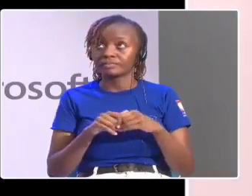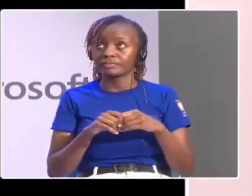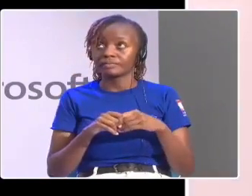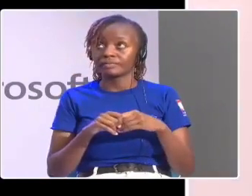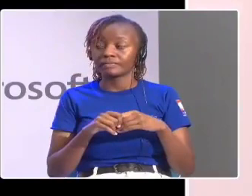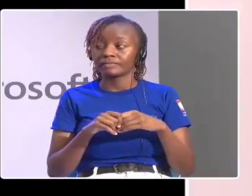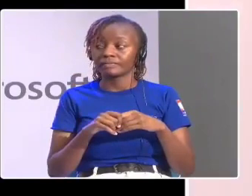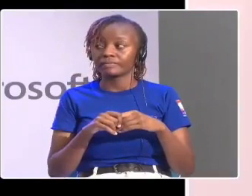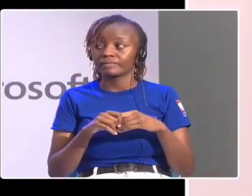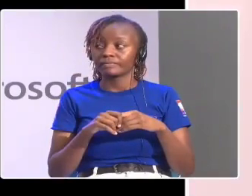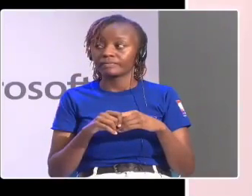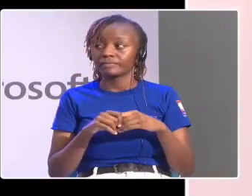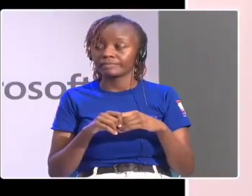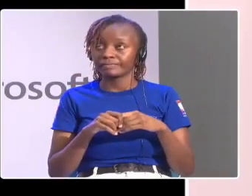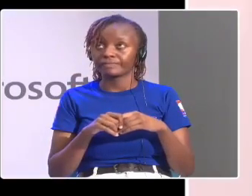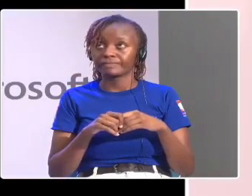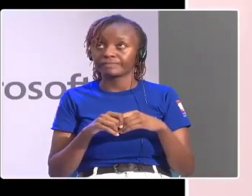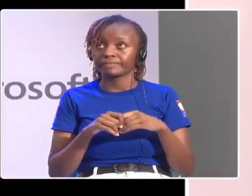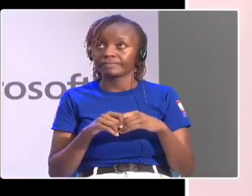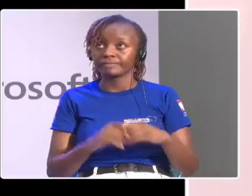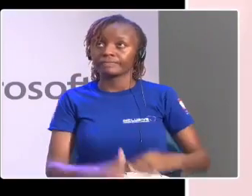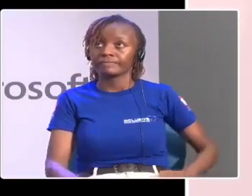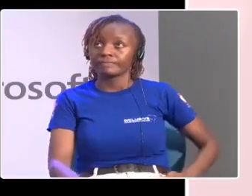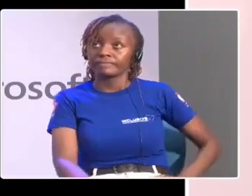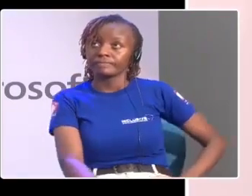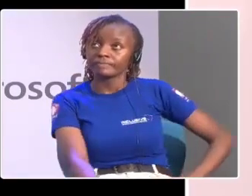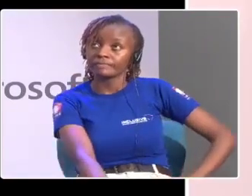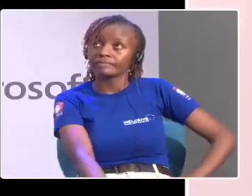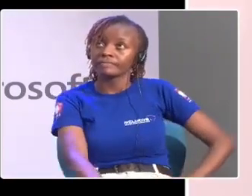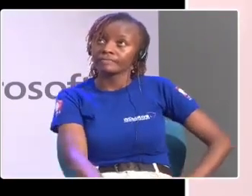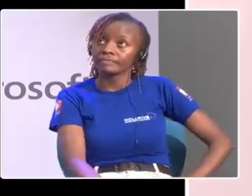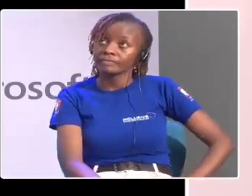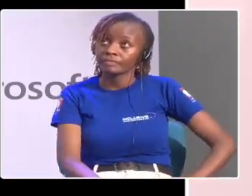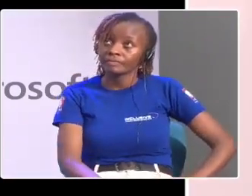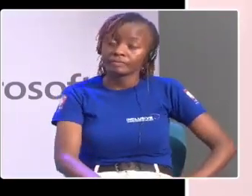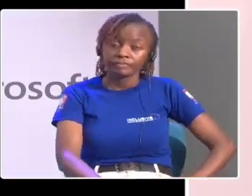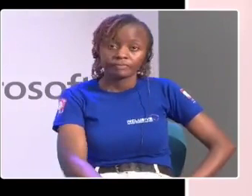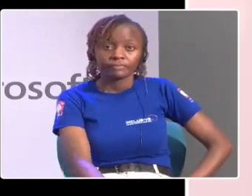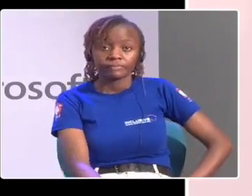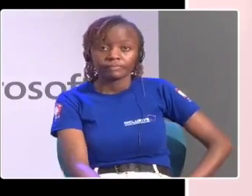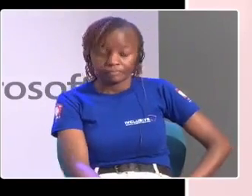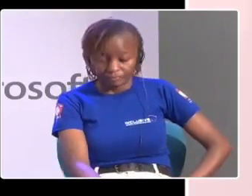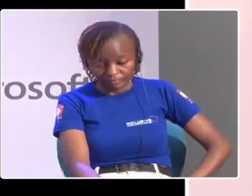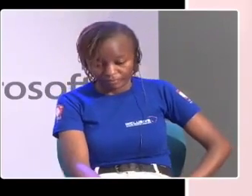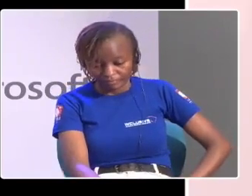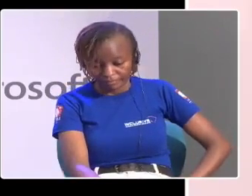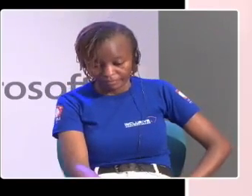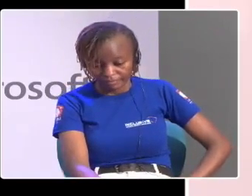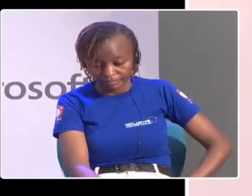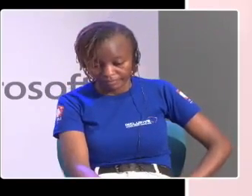and the word that she used, if you want to hide